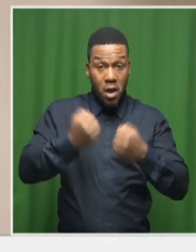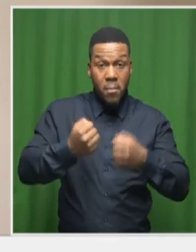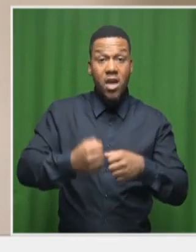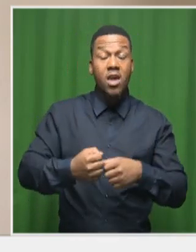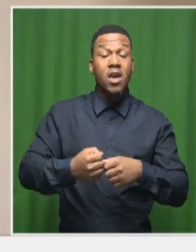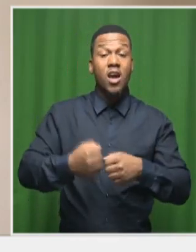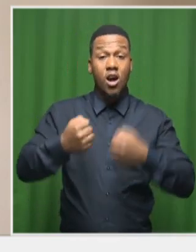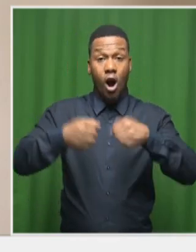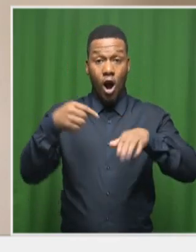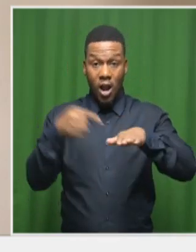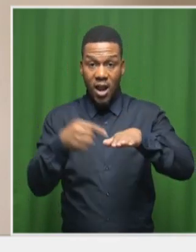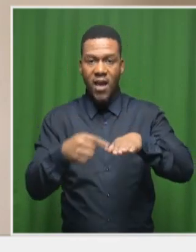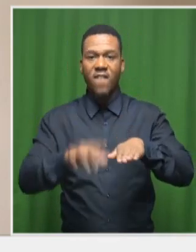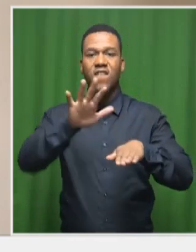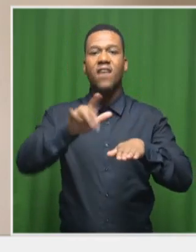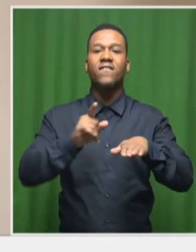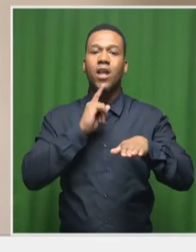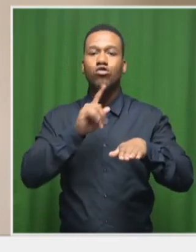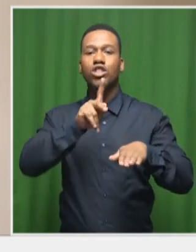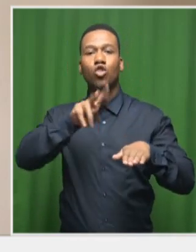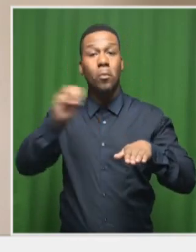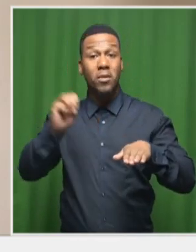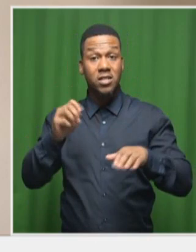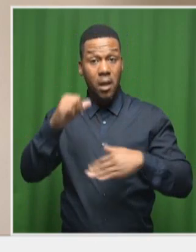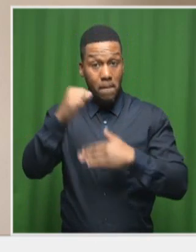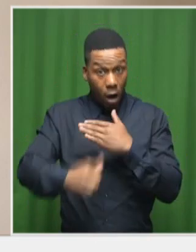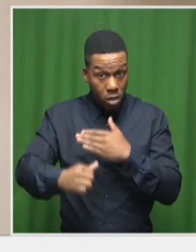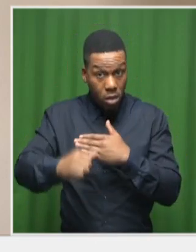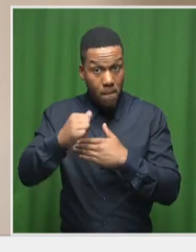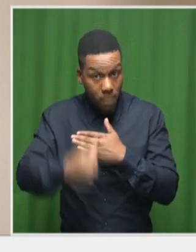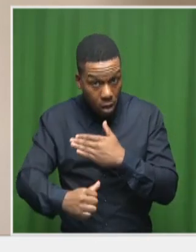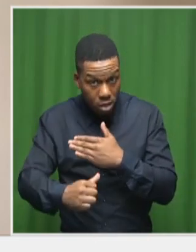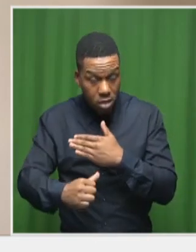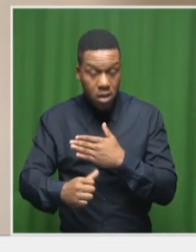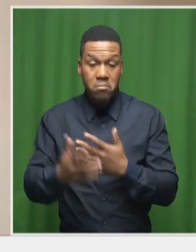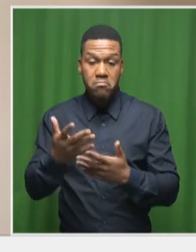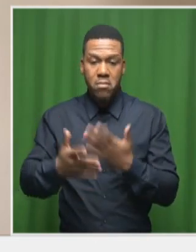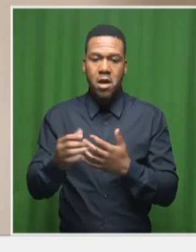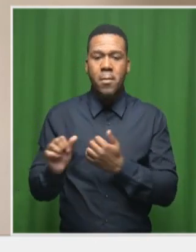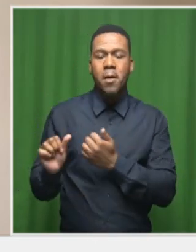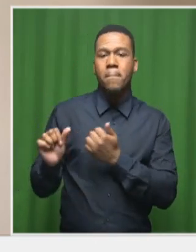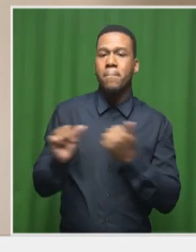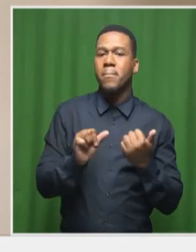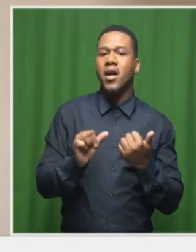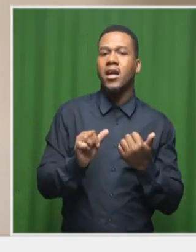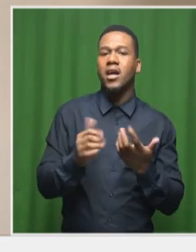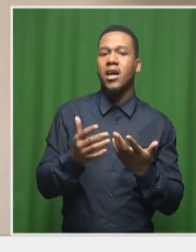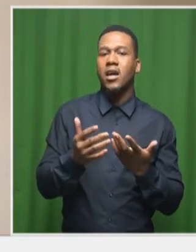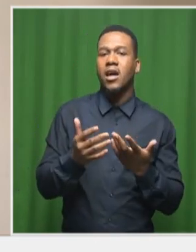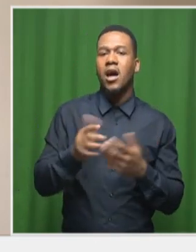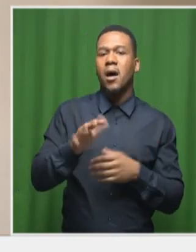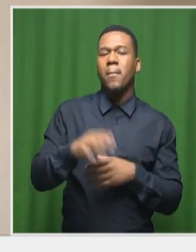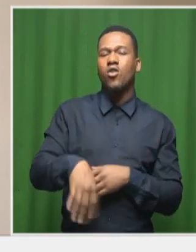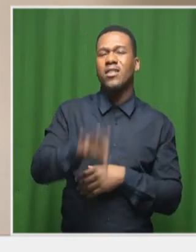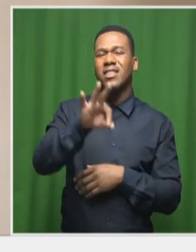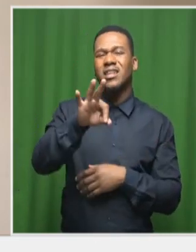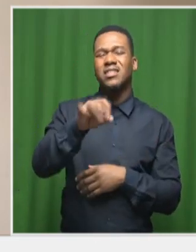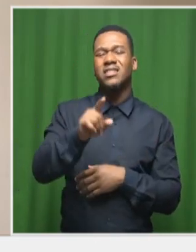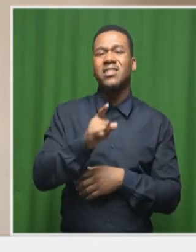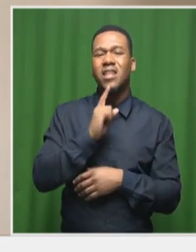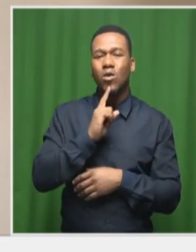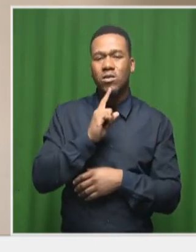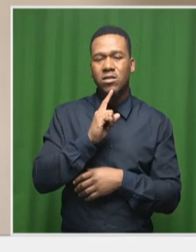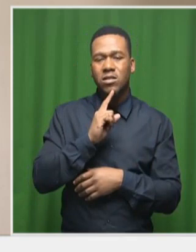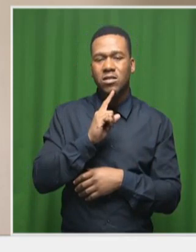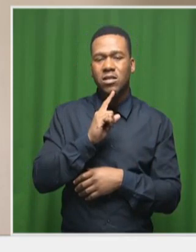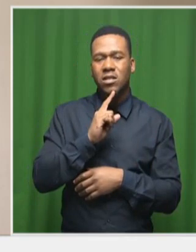5,000 kilometers a month, the return on a 30,000 Rand install would be a 4